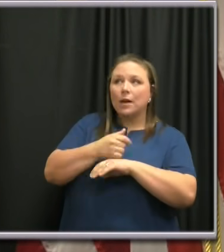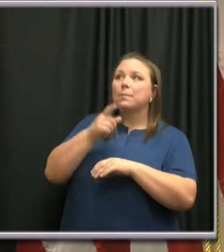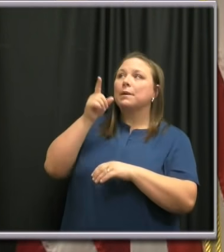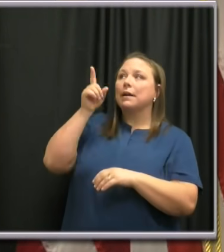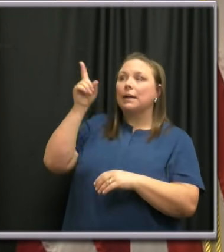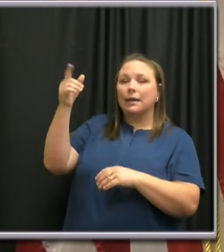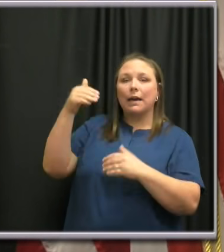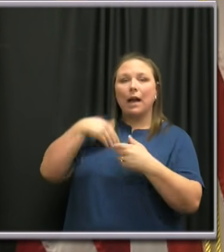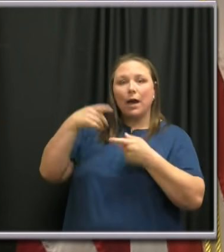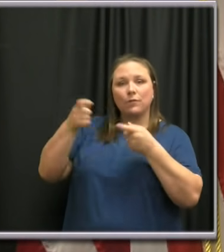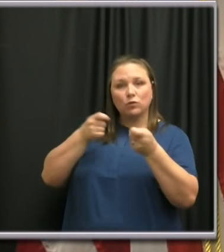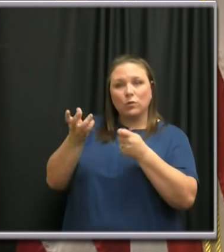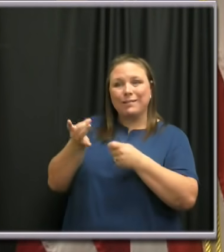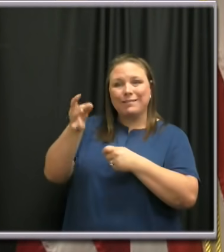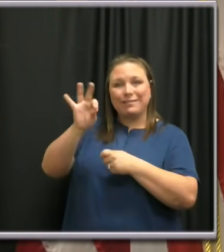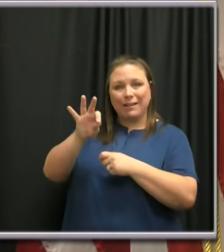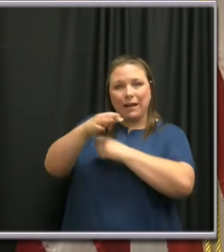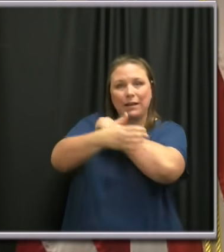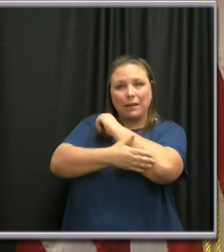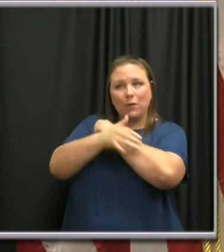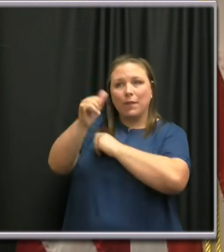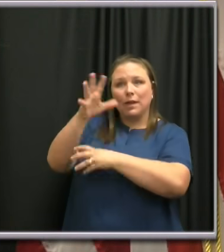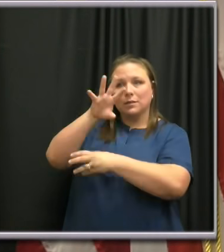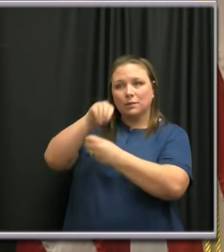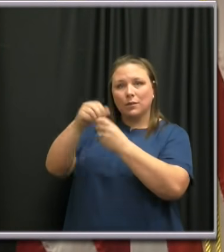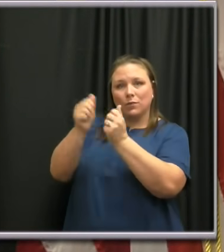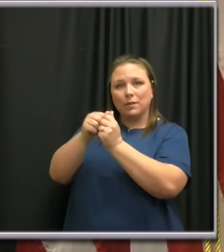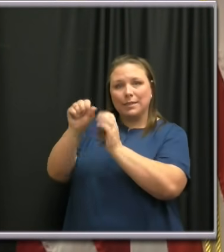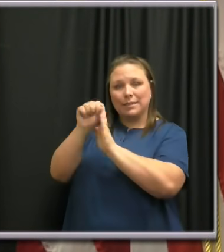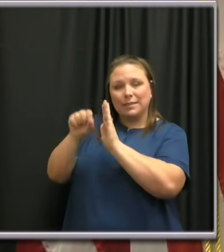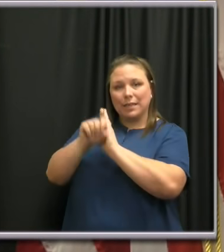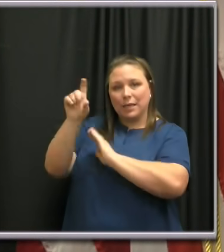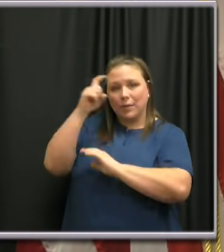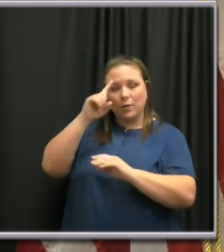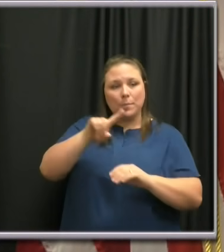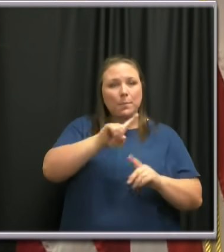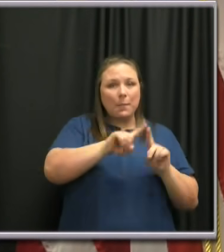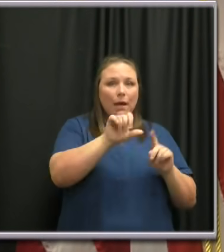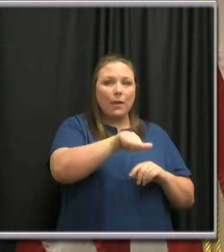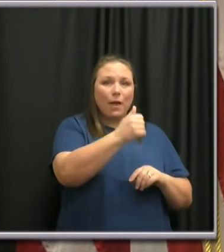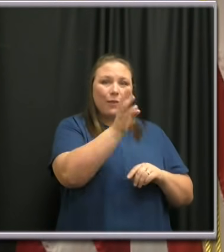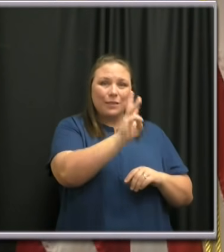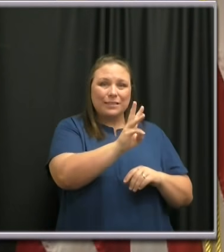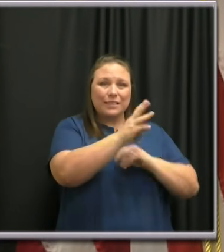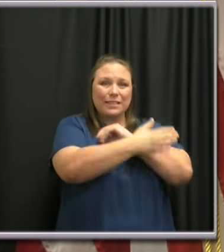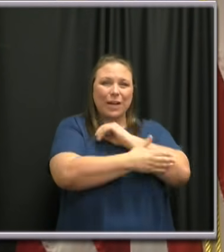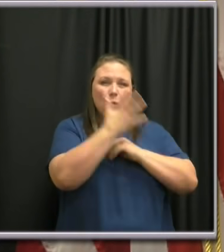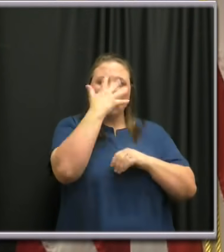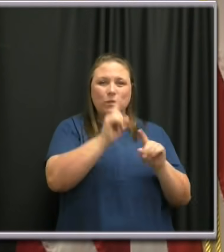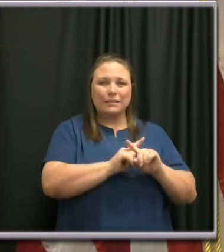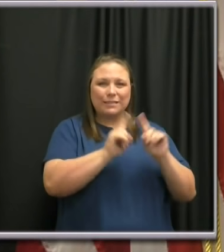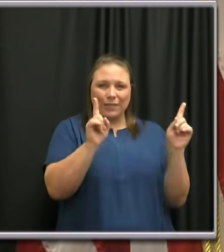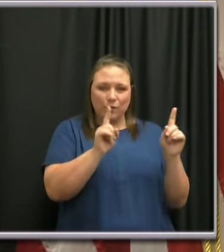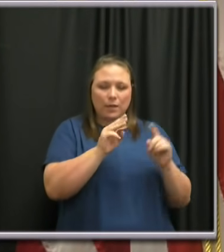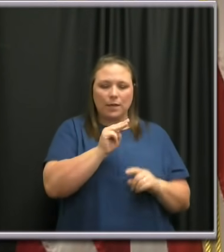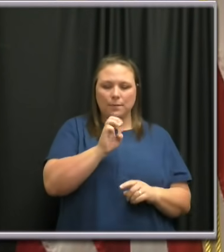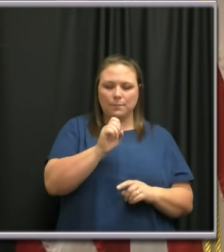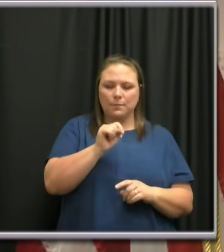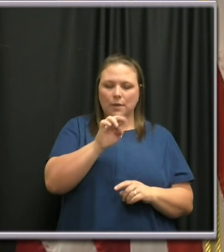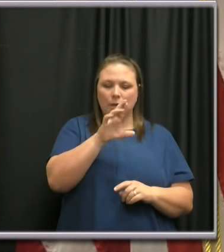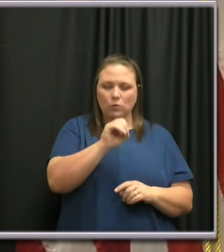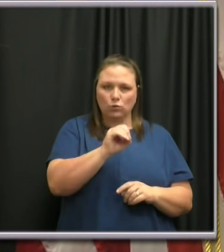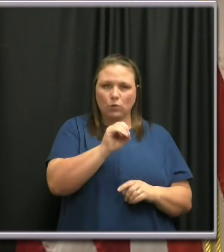89 counties. That's part of the state government. And in these other counties, there tends to be a little bit different. Metro, just let